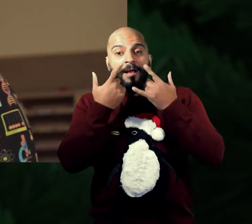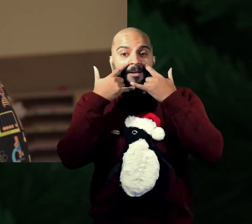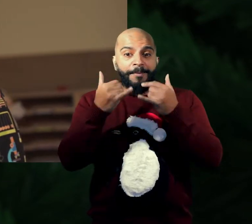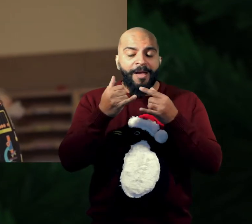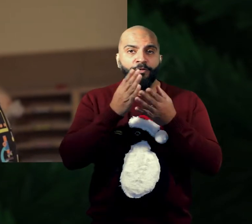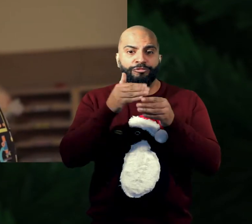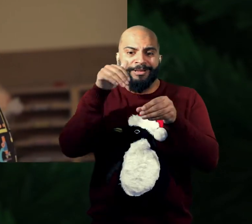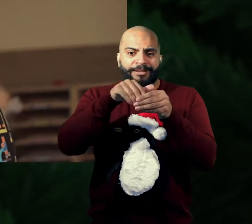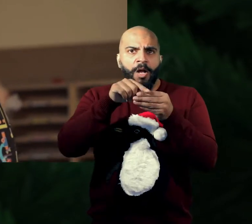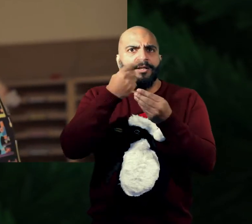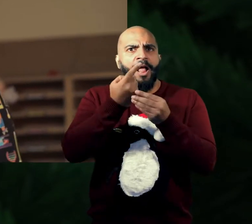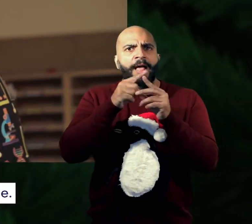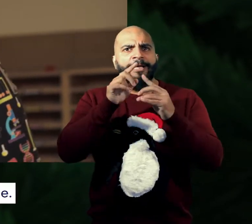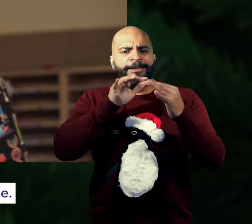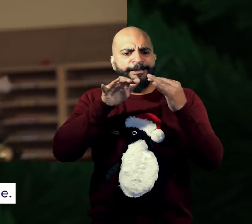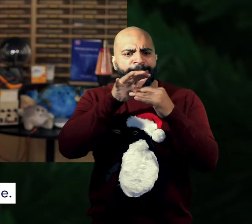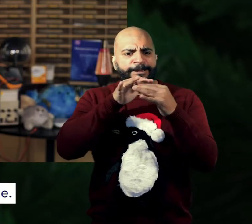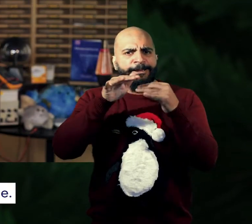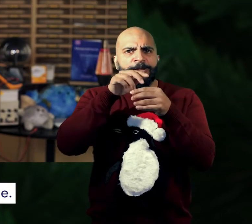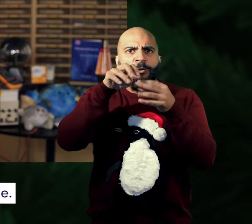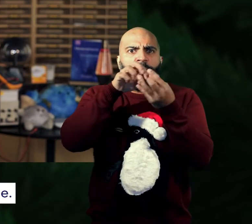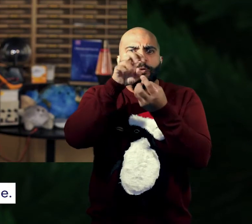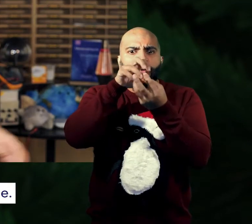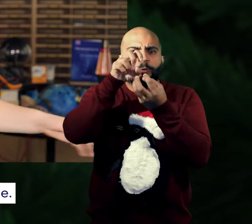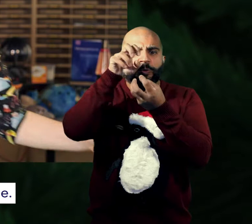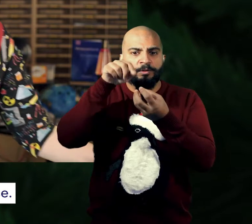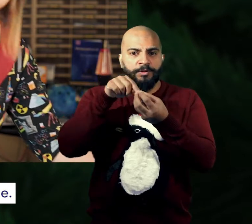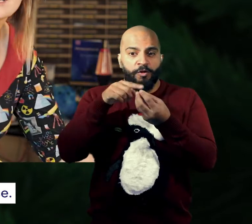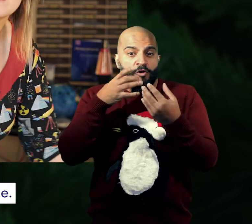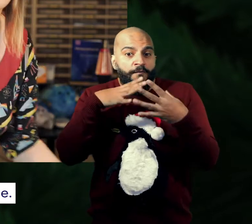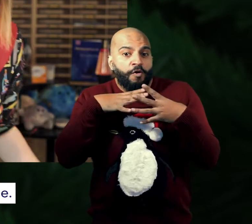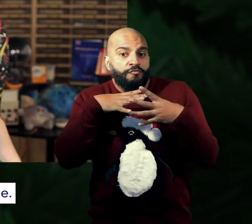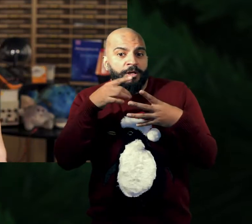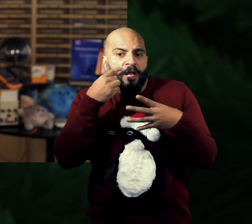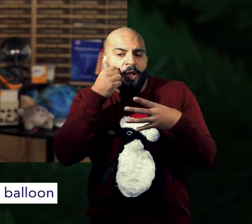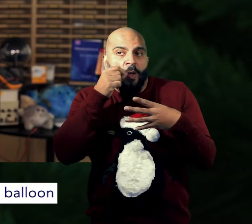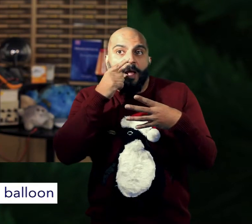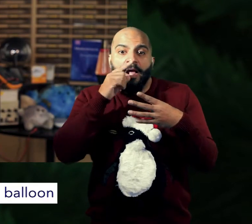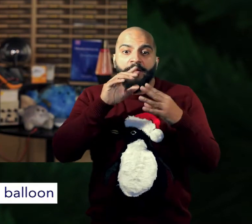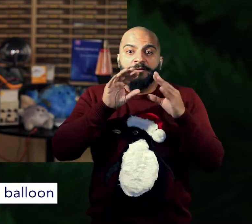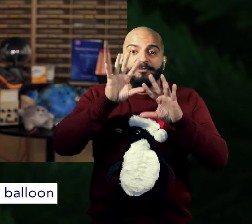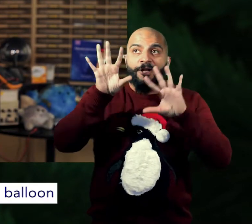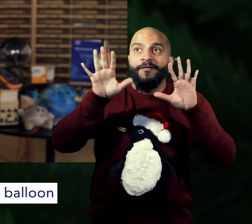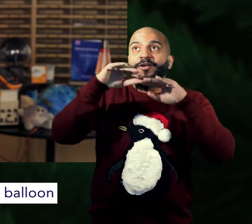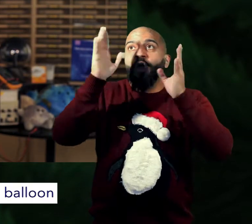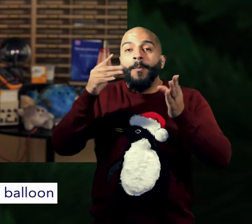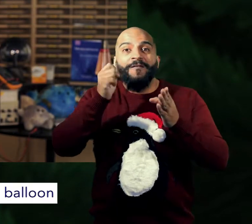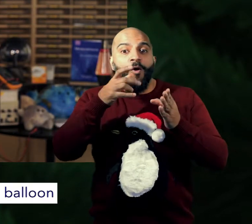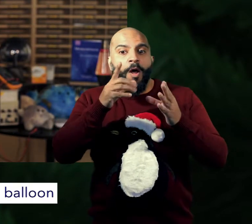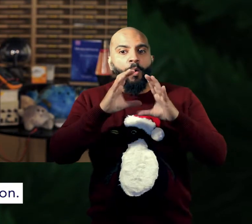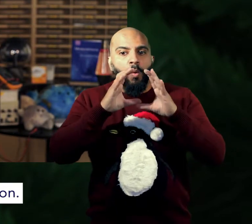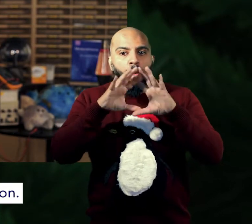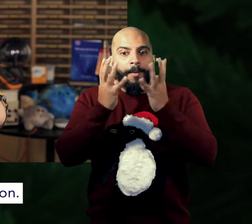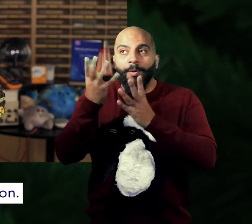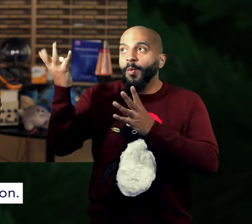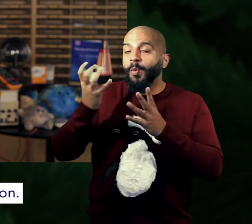one using static electricity. You might already have some balloons inflated decorating your house, and you might already know that if you rub a